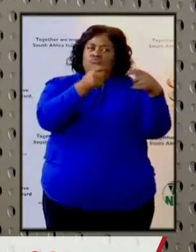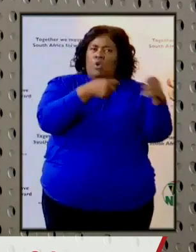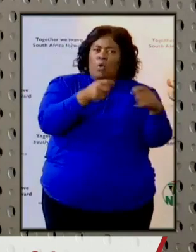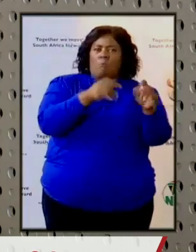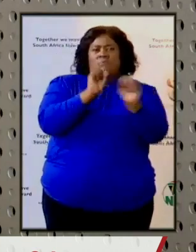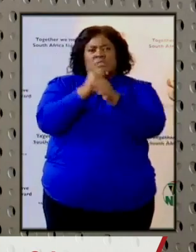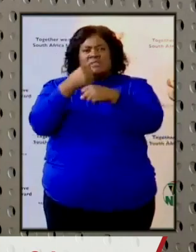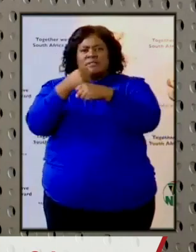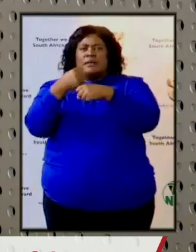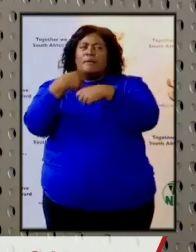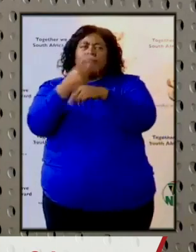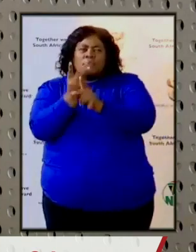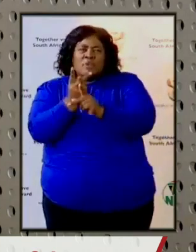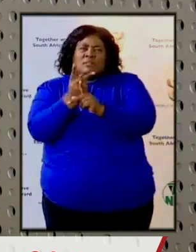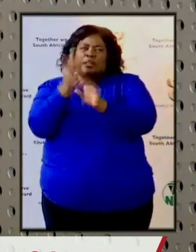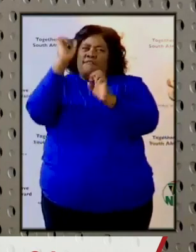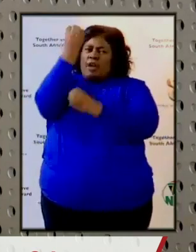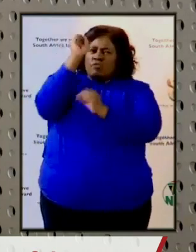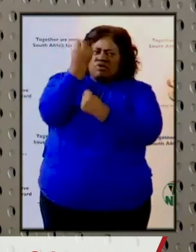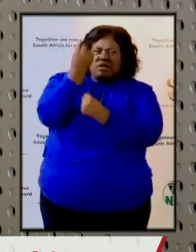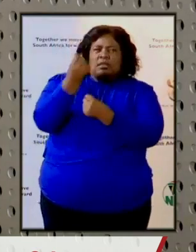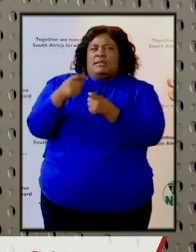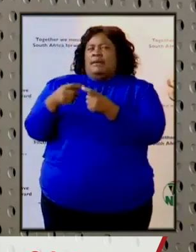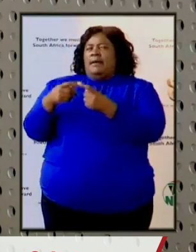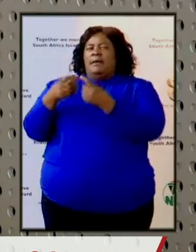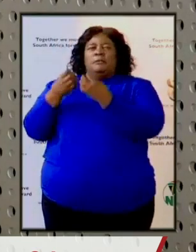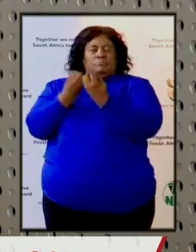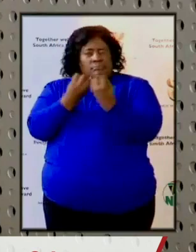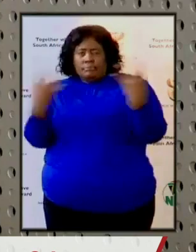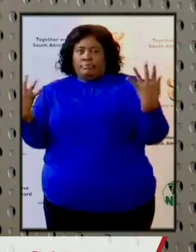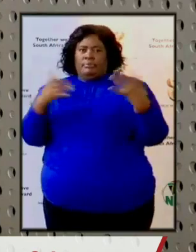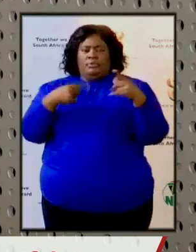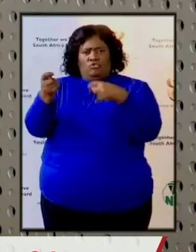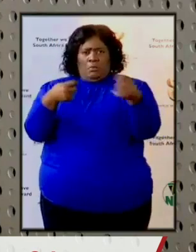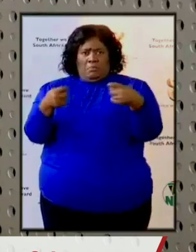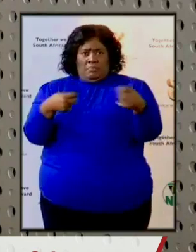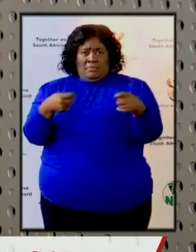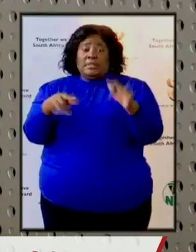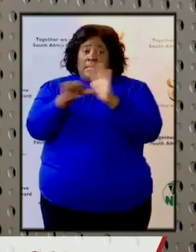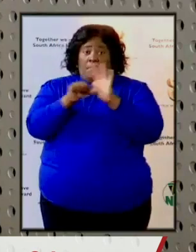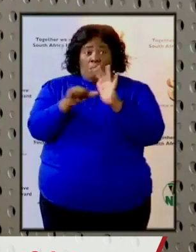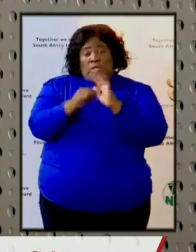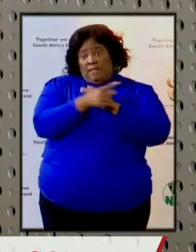manufacturing, whatever, hardware shops, it's